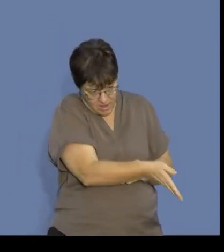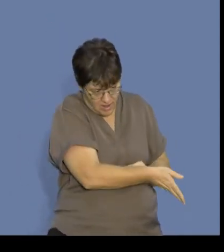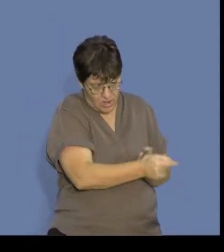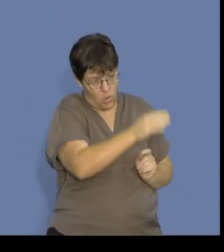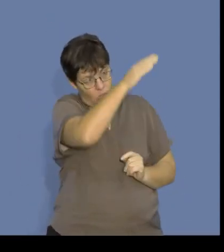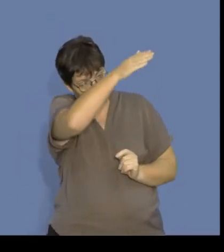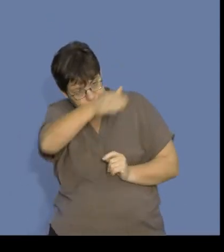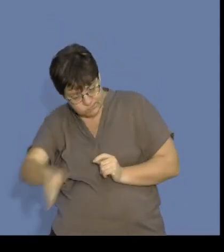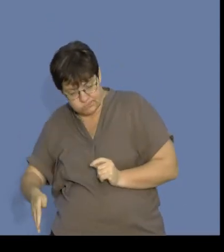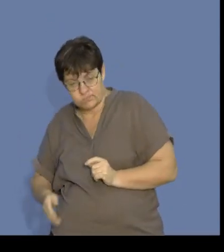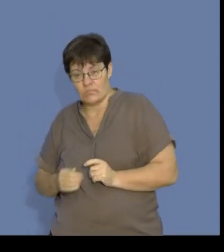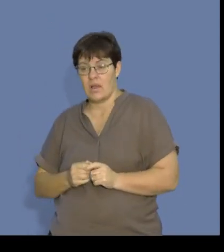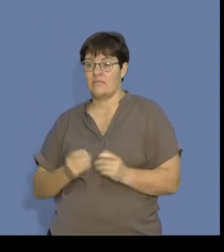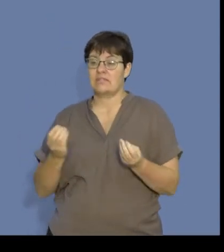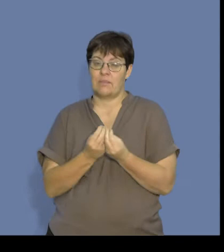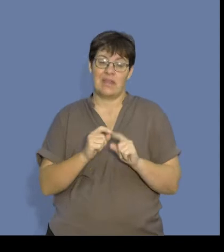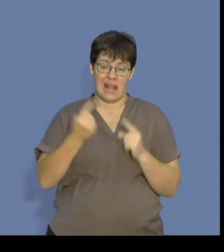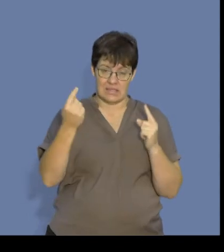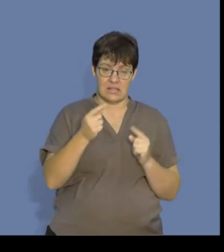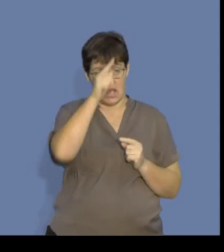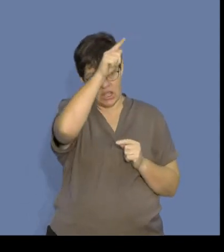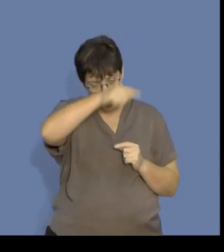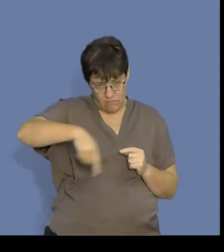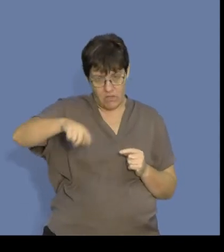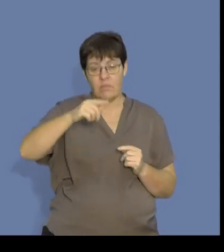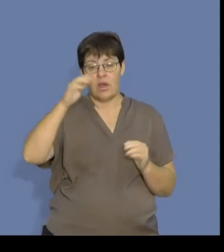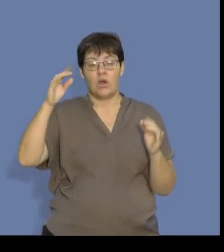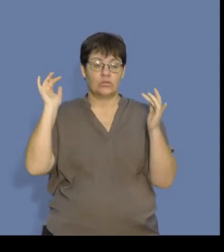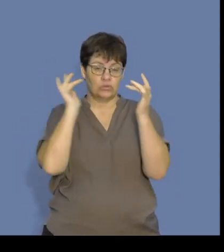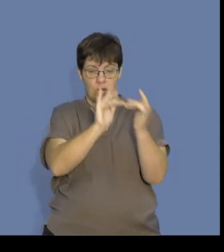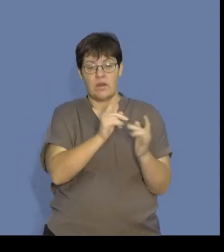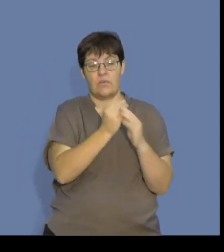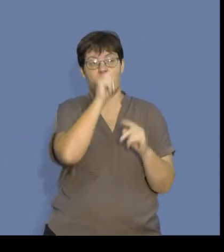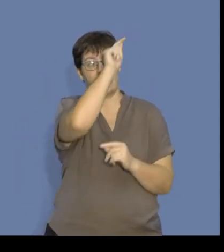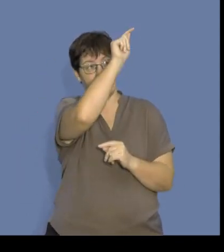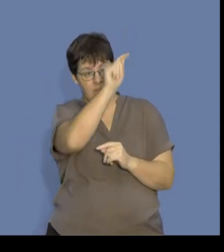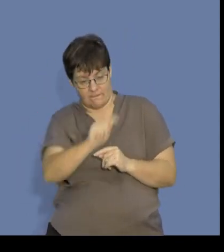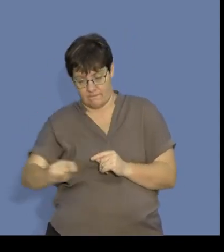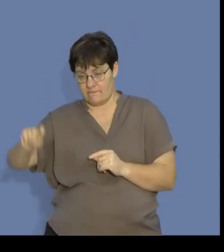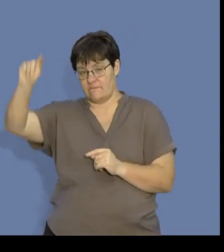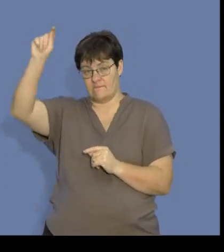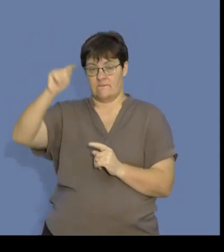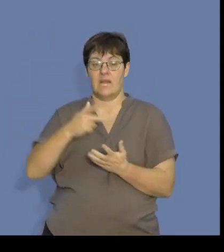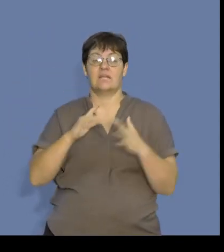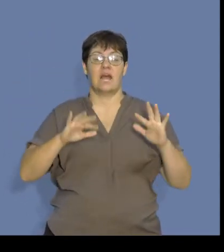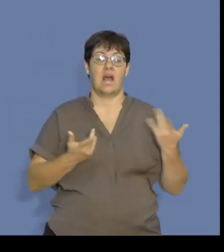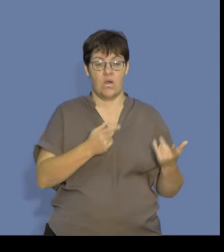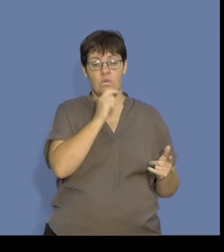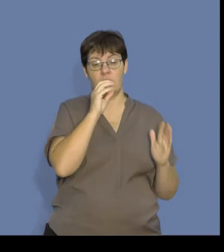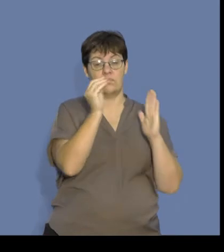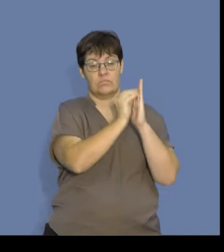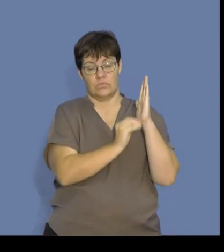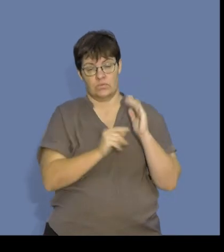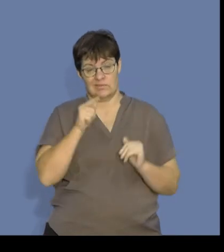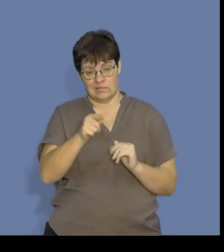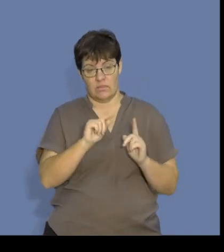ruler, join them if it is a straight line. If it's something else, a curve, join it with that particular curve. And that